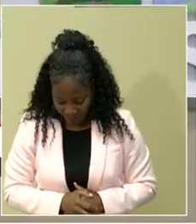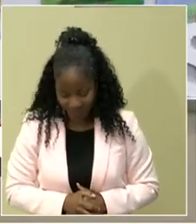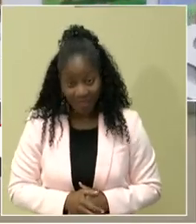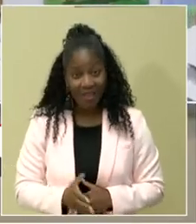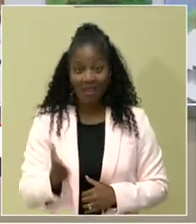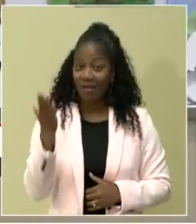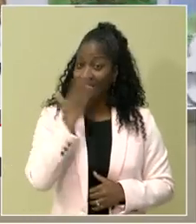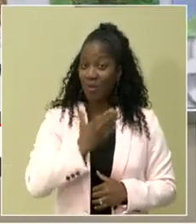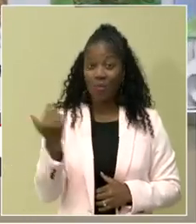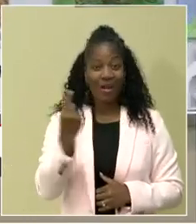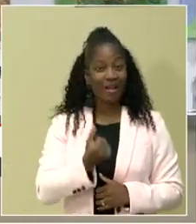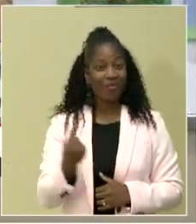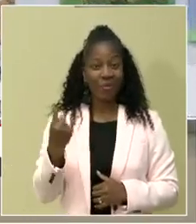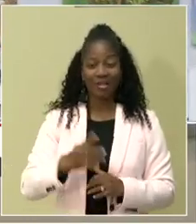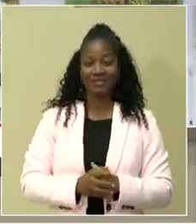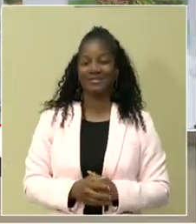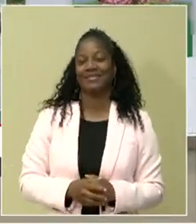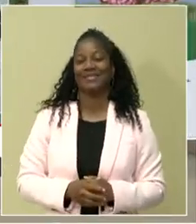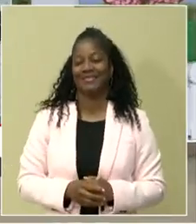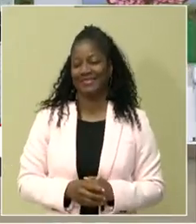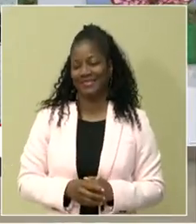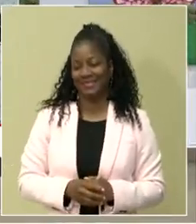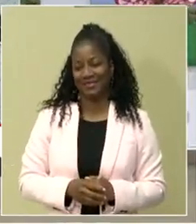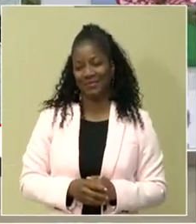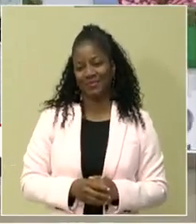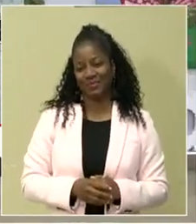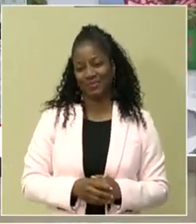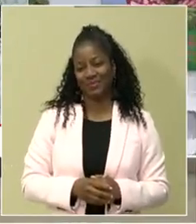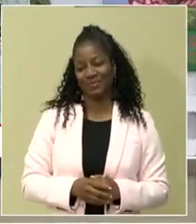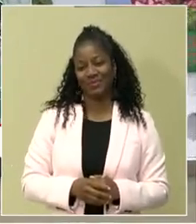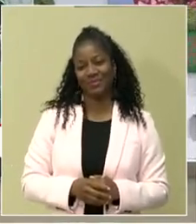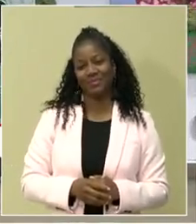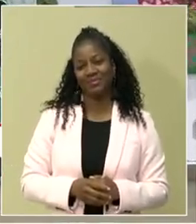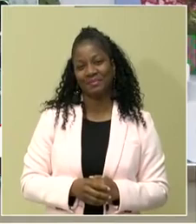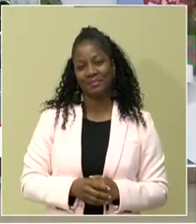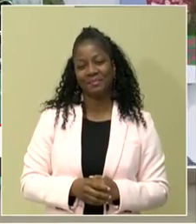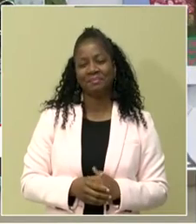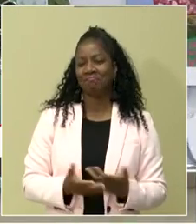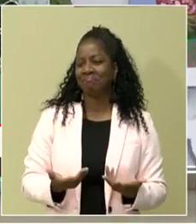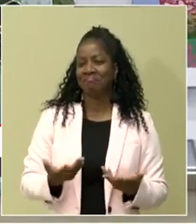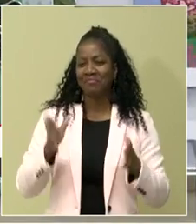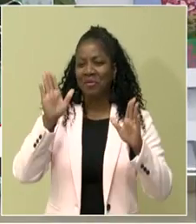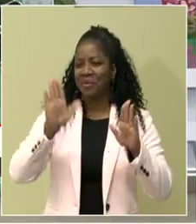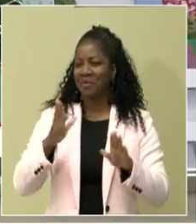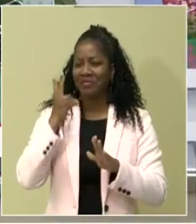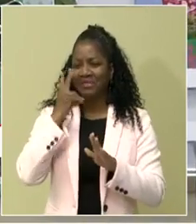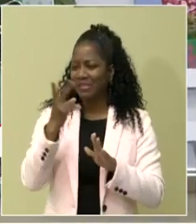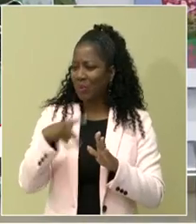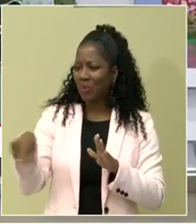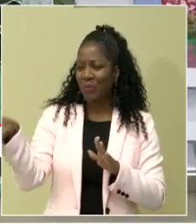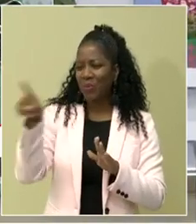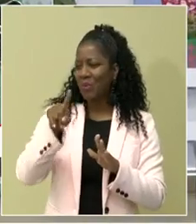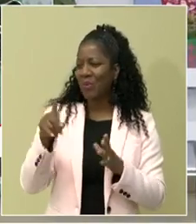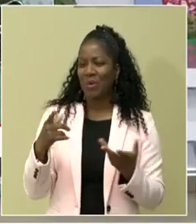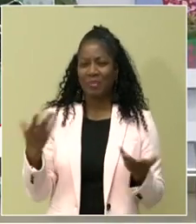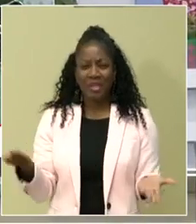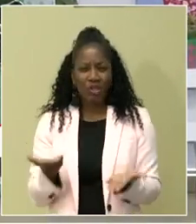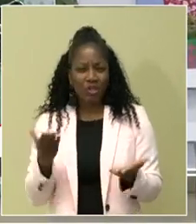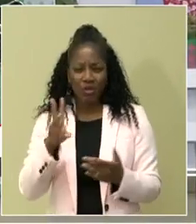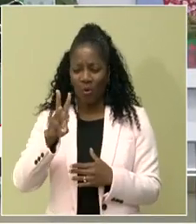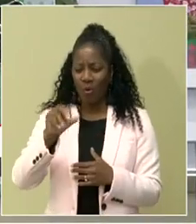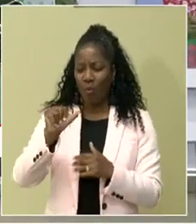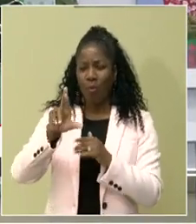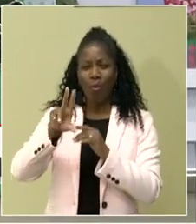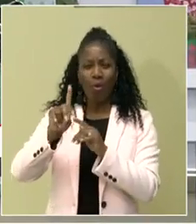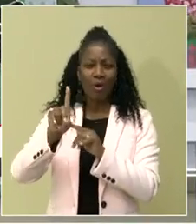Well, good morning, everybody. It is just wonderful to see you here, to be in Ward 1 right here